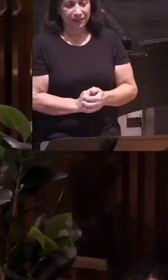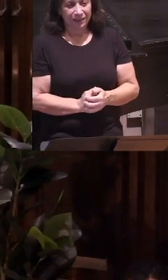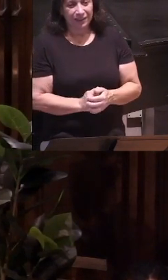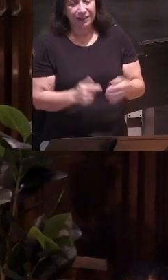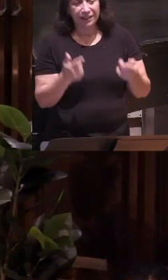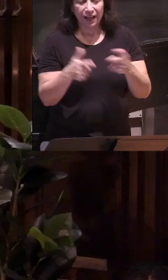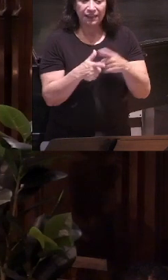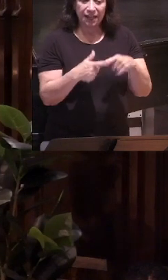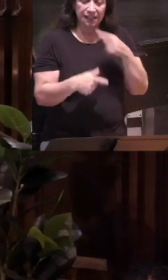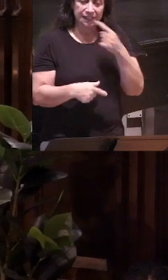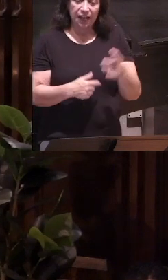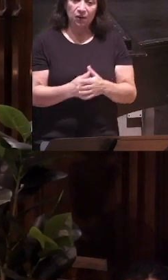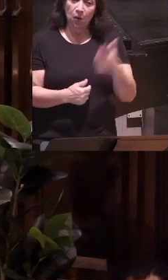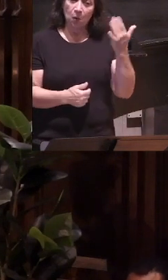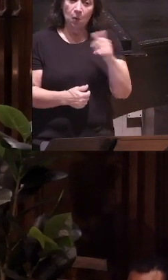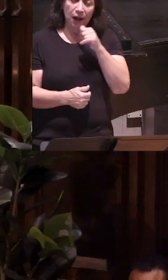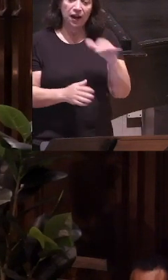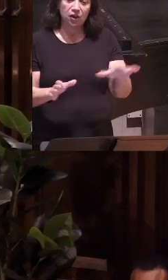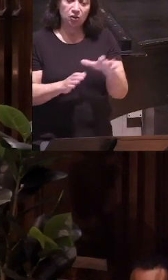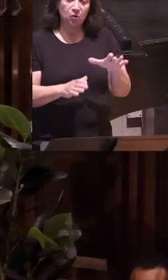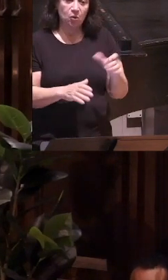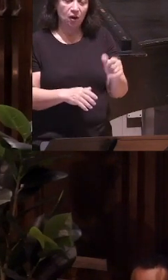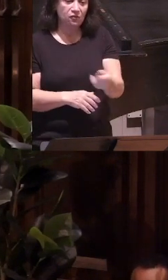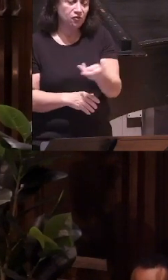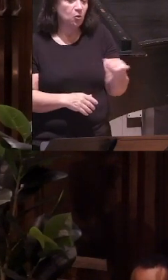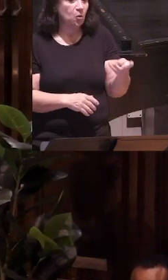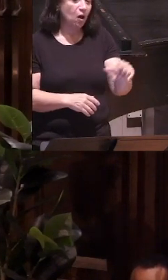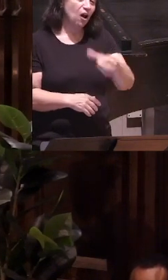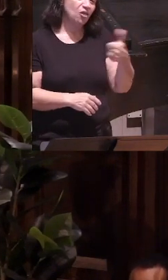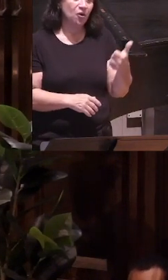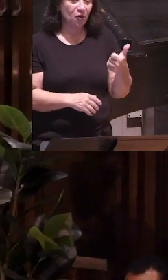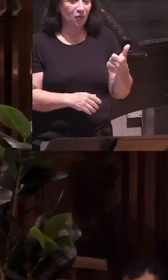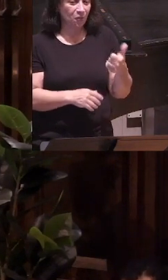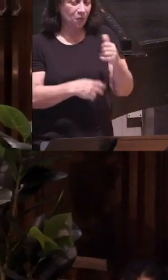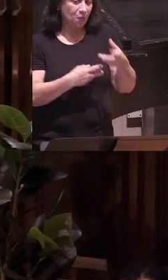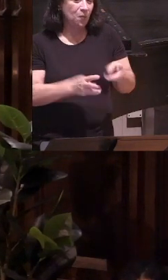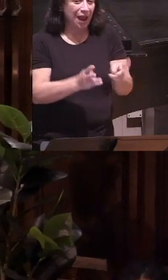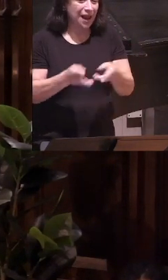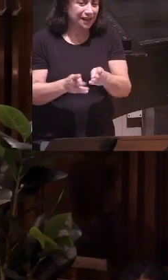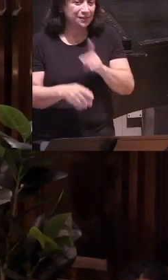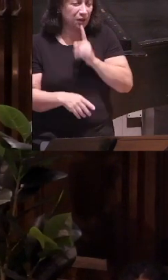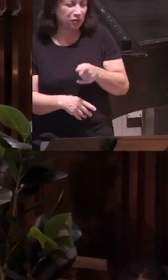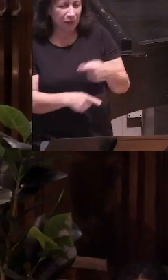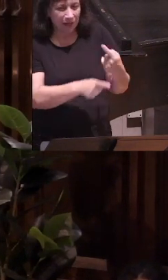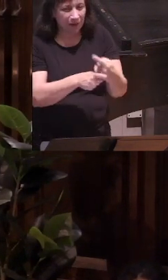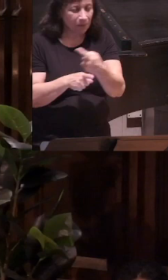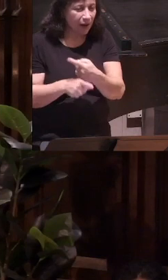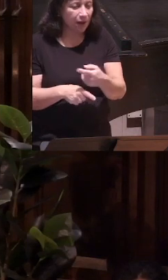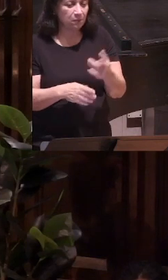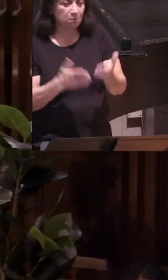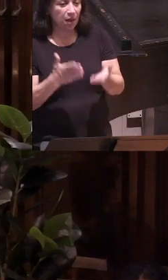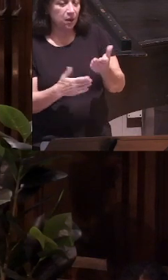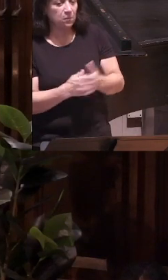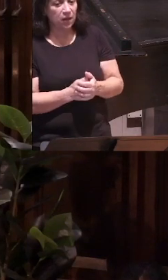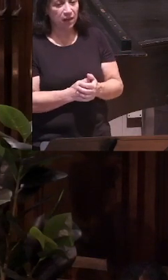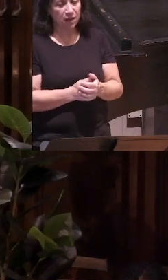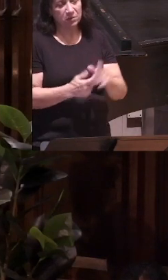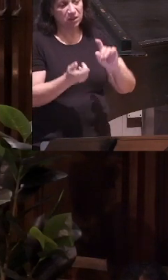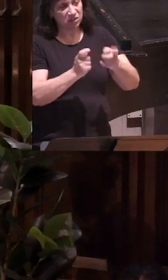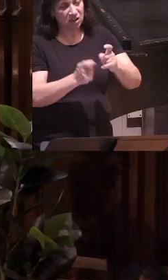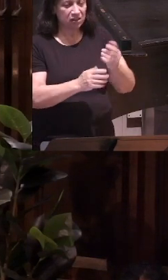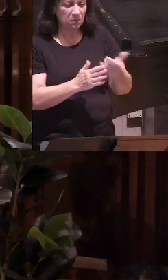So then he said, you know, why don't we do a couple of other versions of this just to make sure that we get it right, and maybe you can reuse it for some other things.